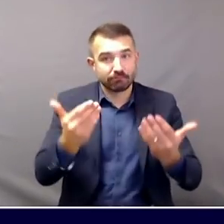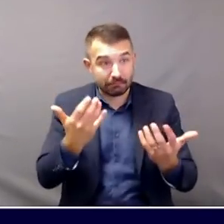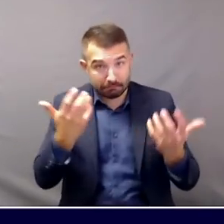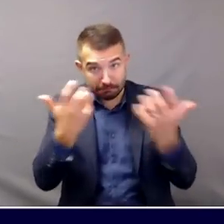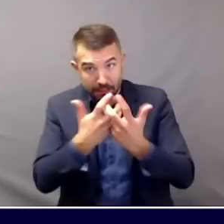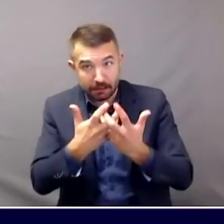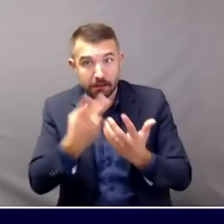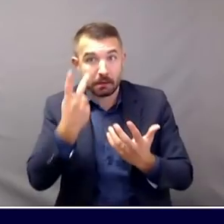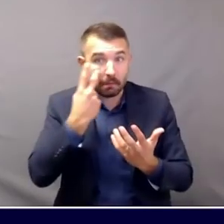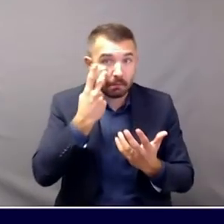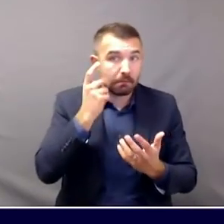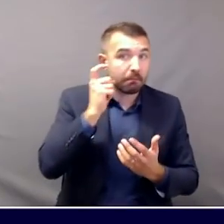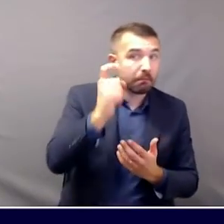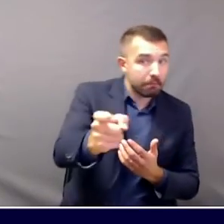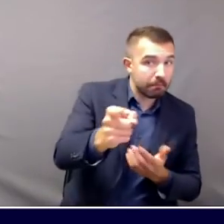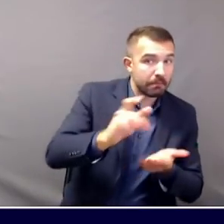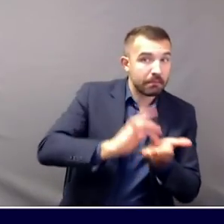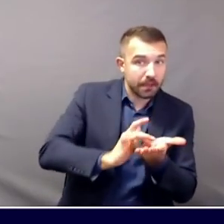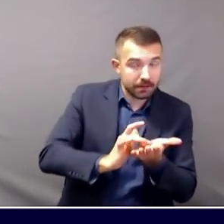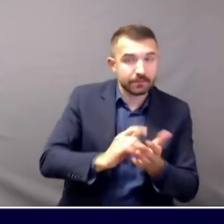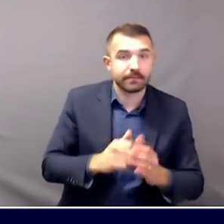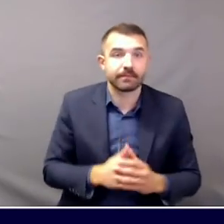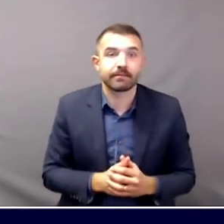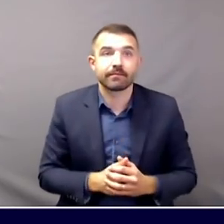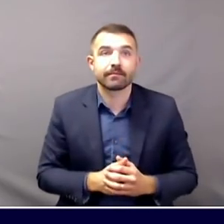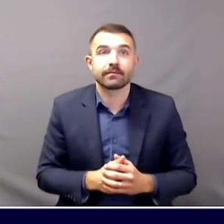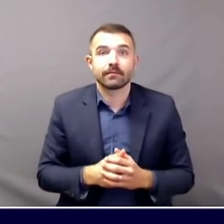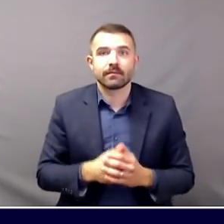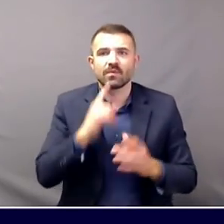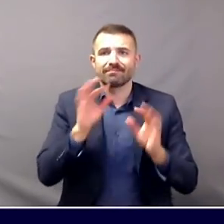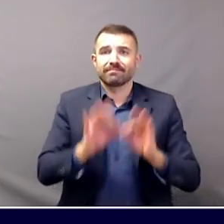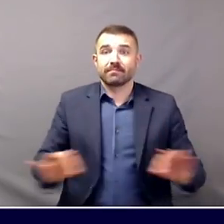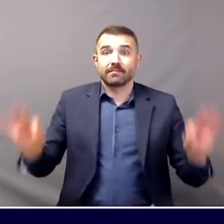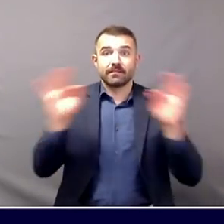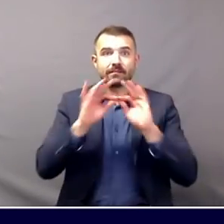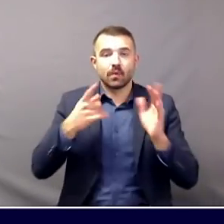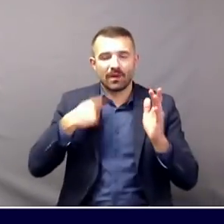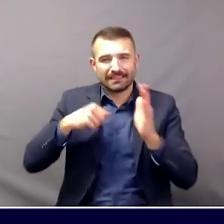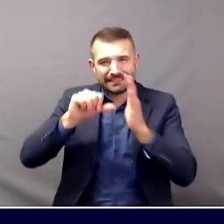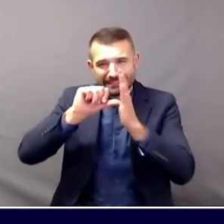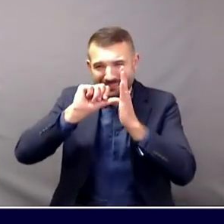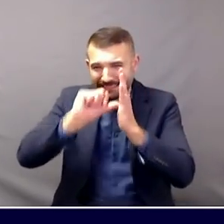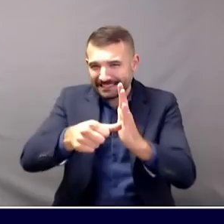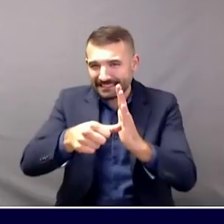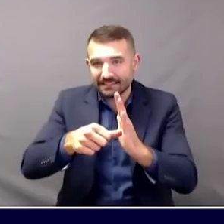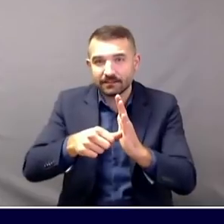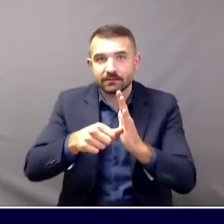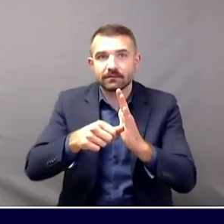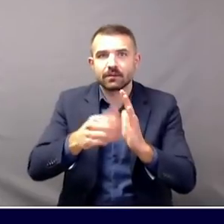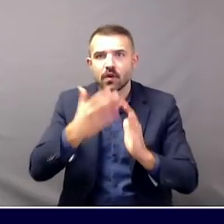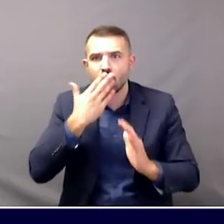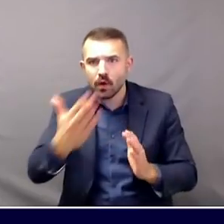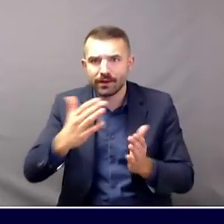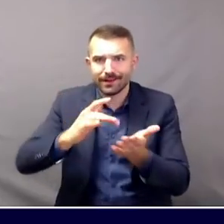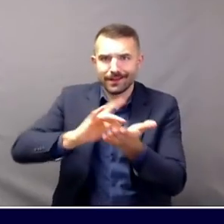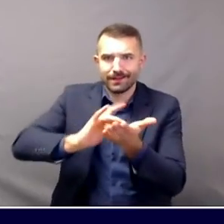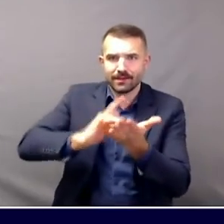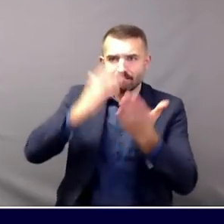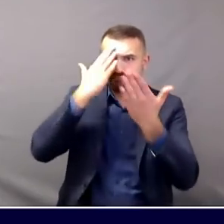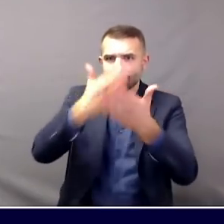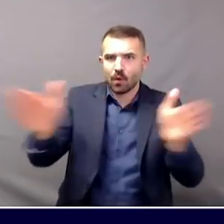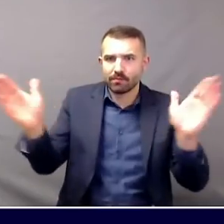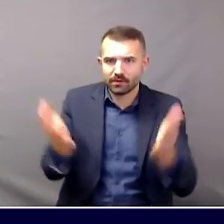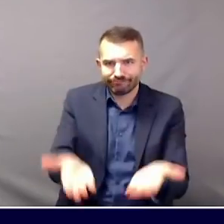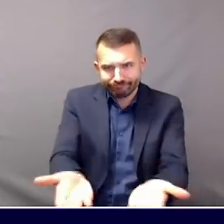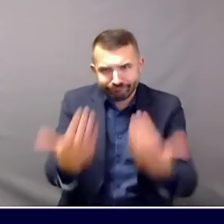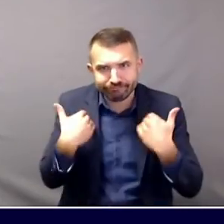note on that is as follows. Although this is a good drug and one that we welcome, the doses right